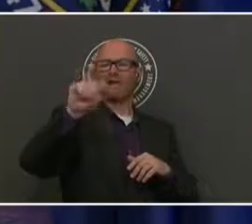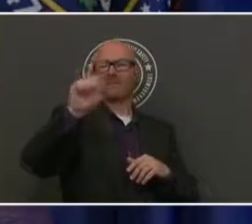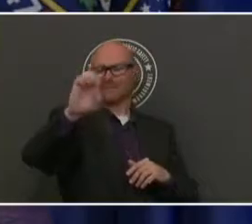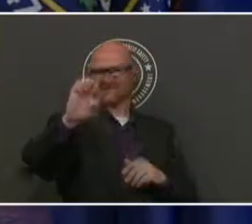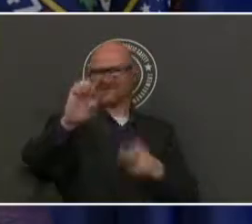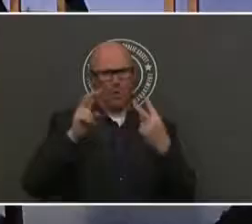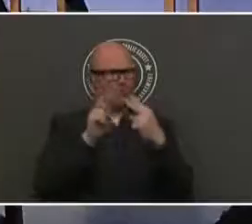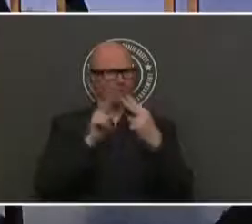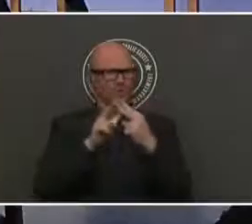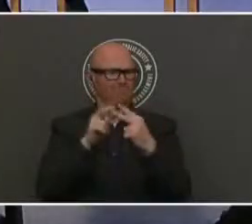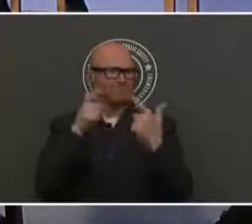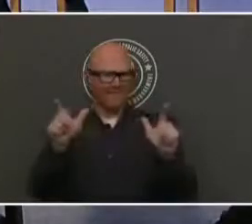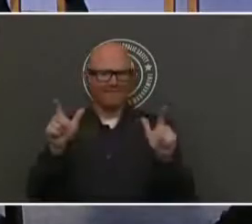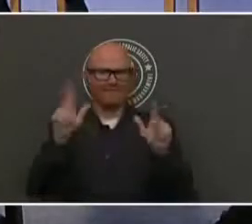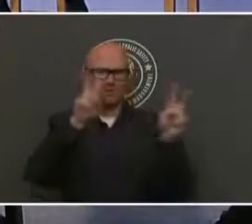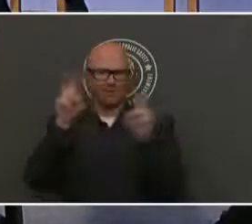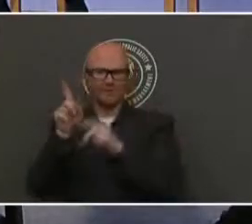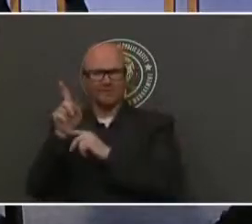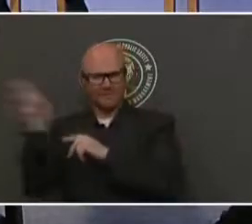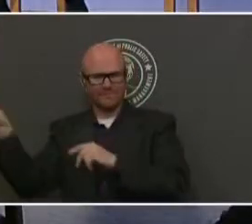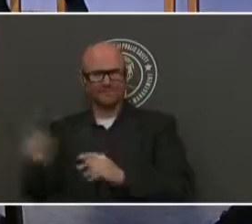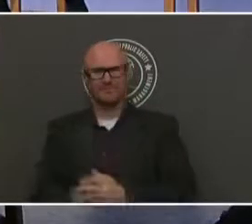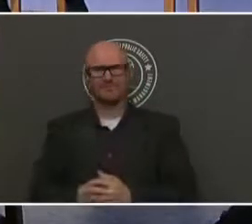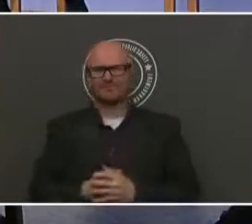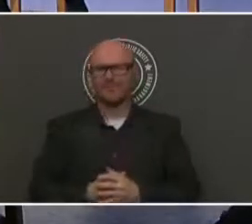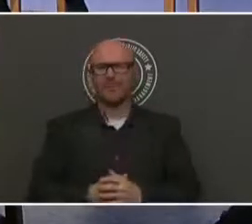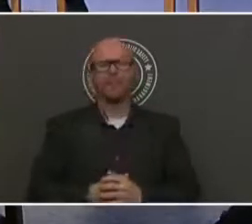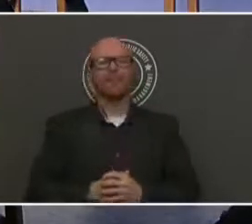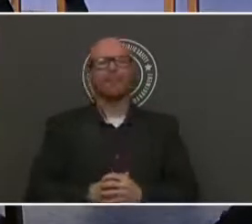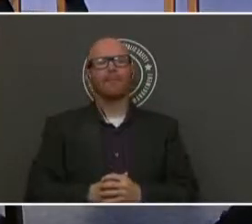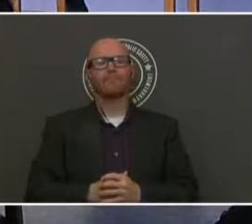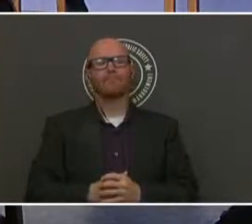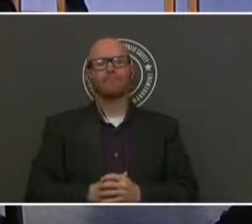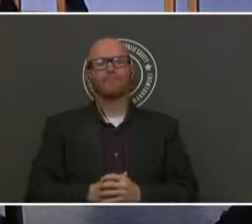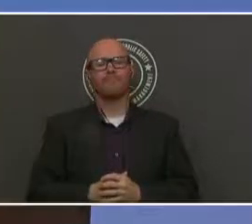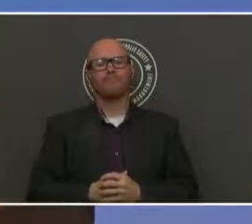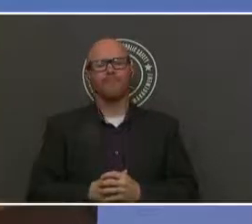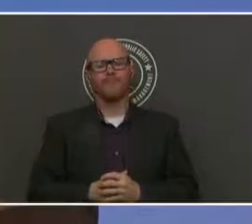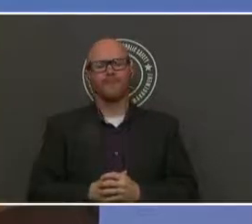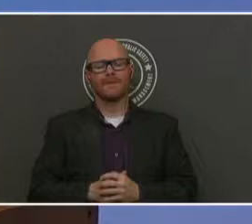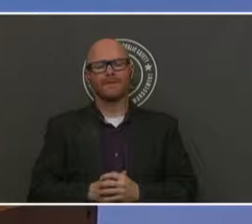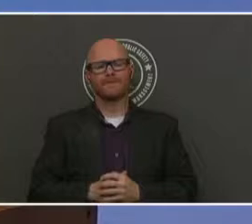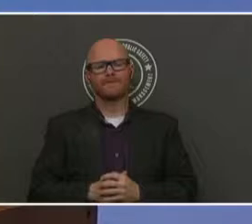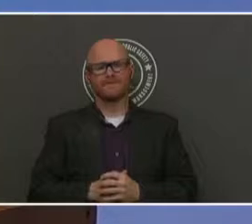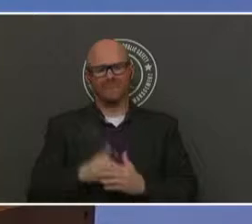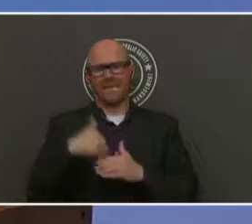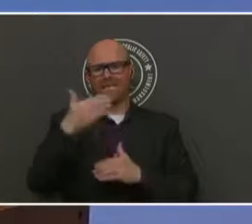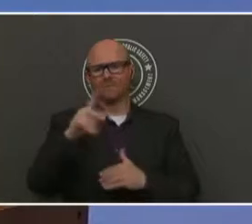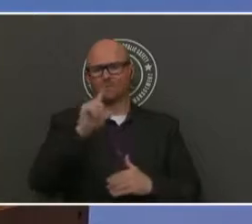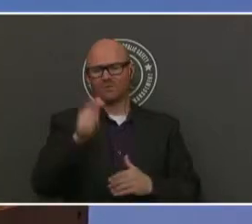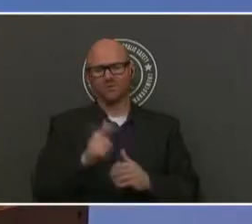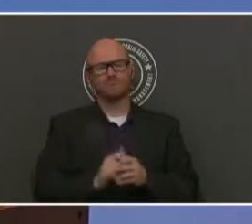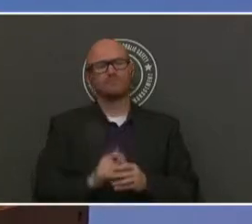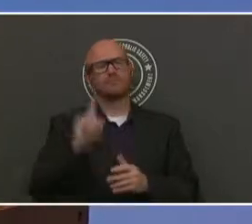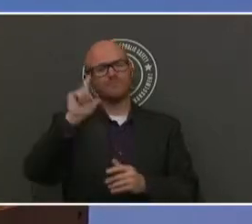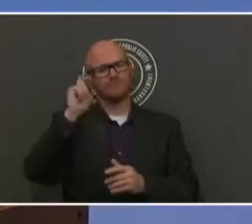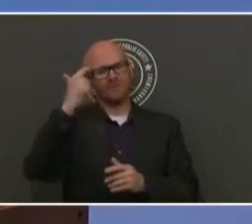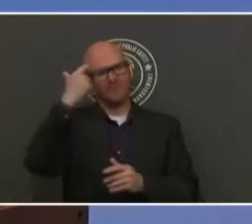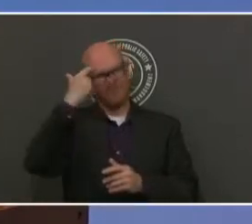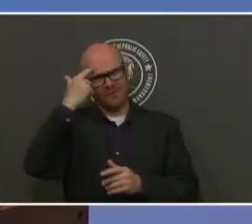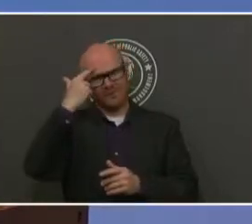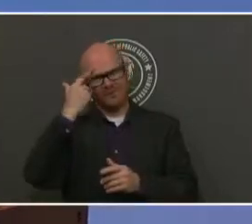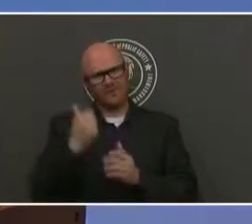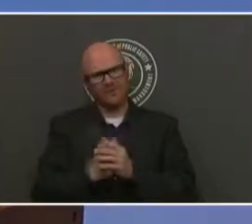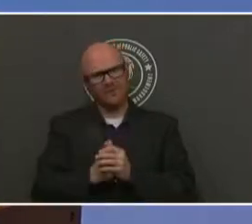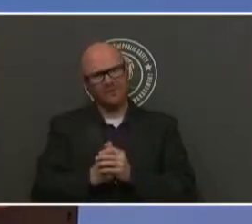decides. Anything else in studio? Governor, you just recently appointed your homeless